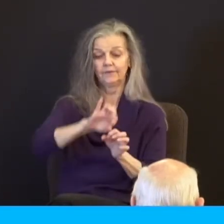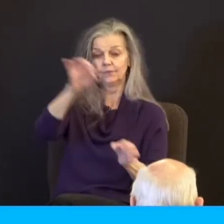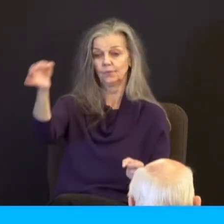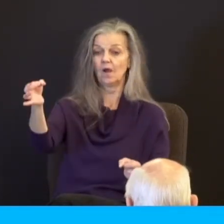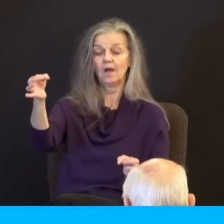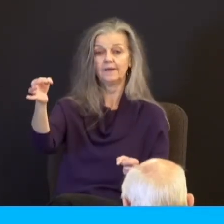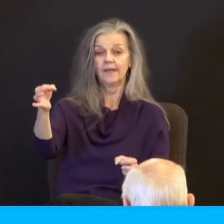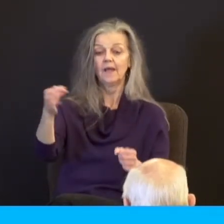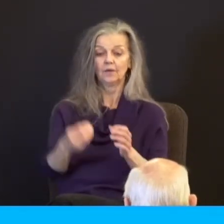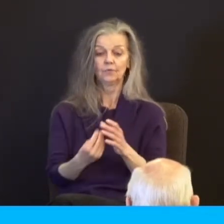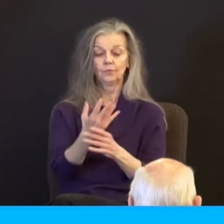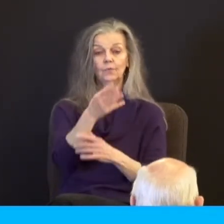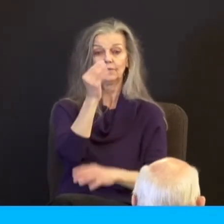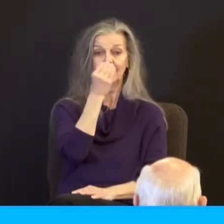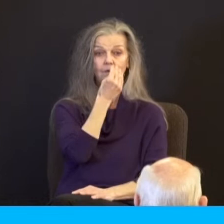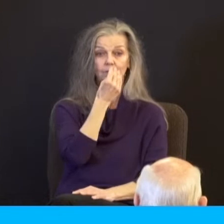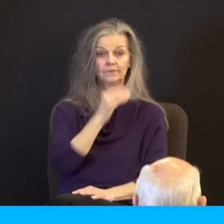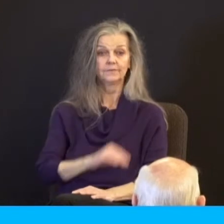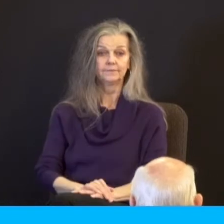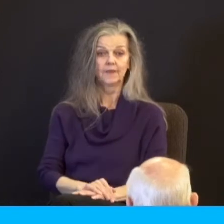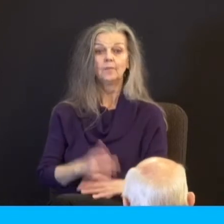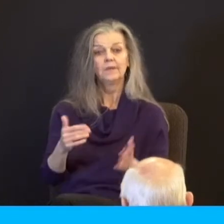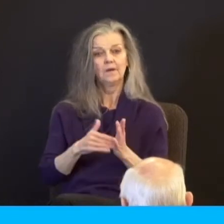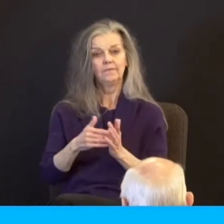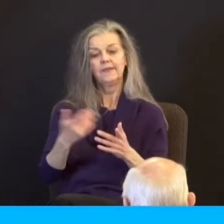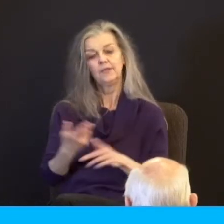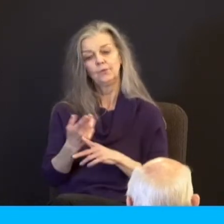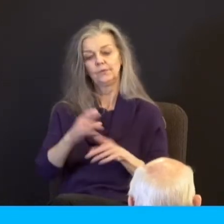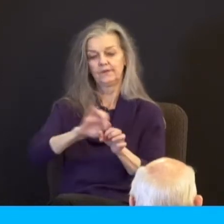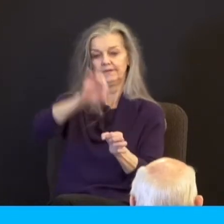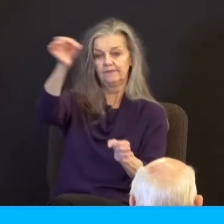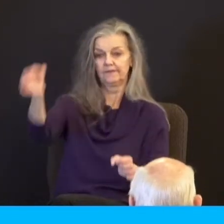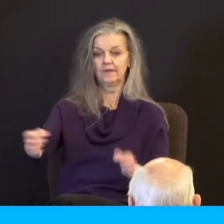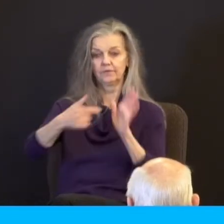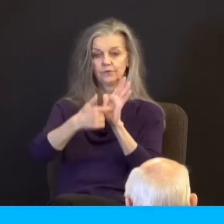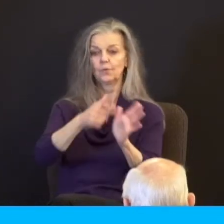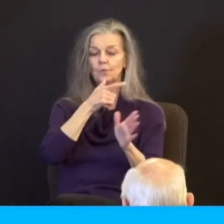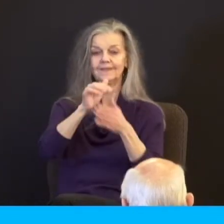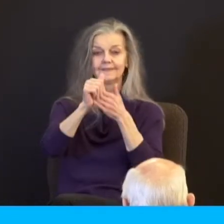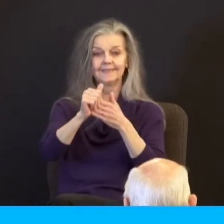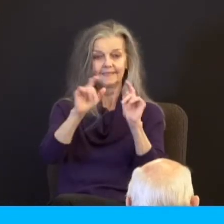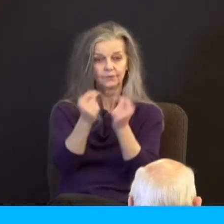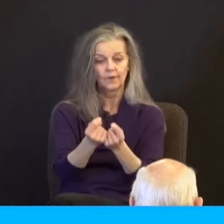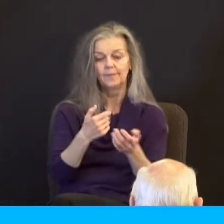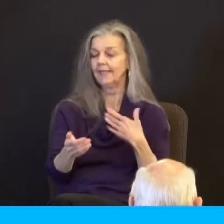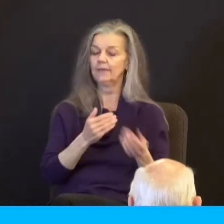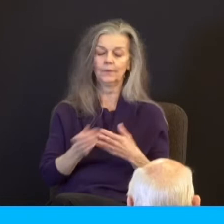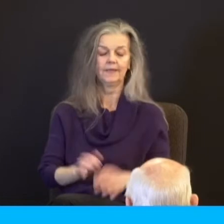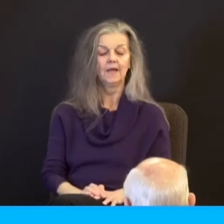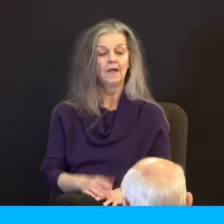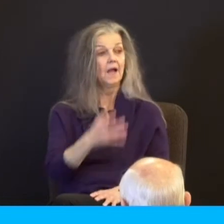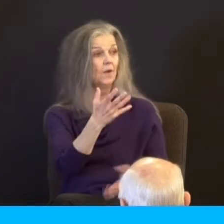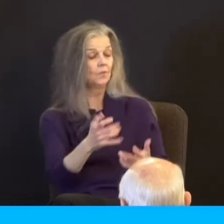be passed down patriarch to patriarch. I want your person, I want your position, your